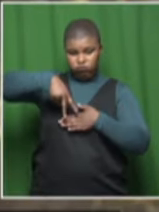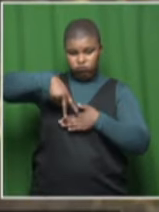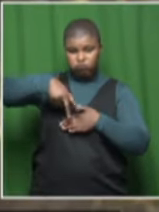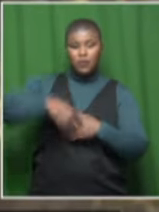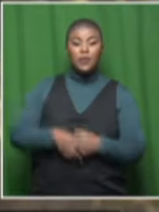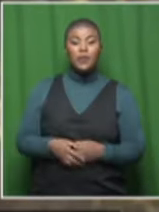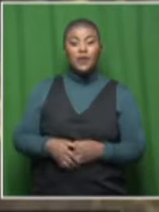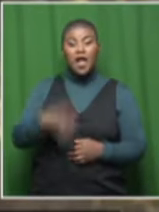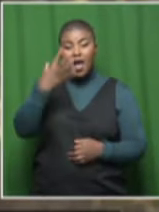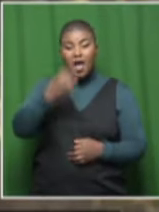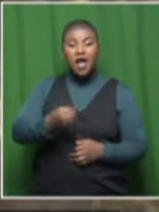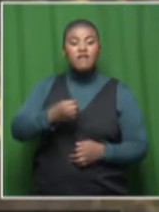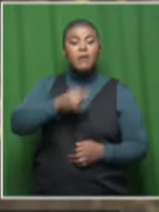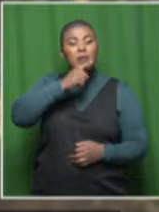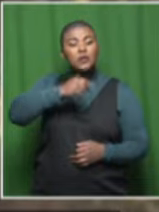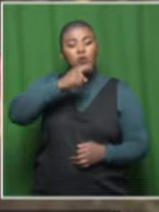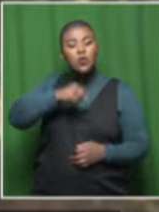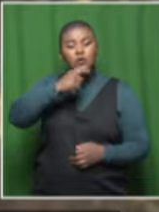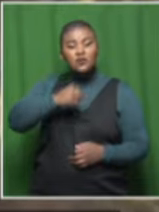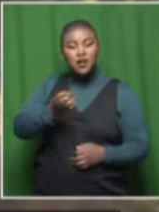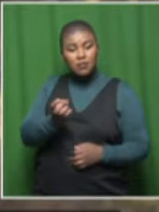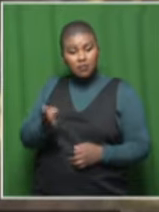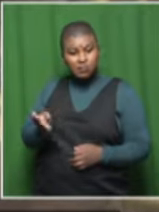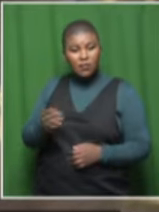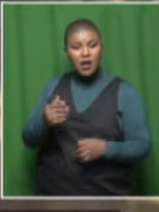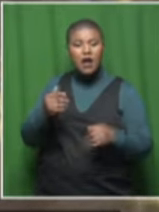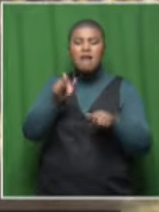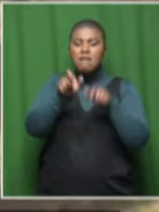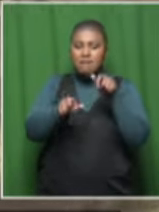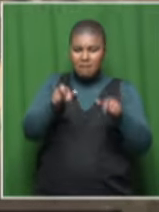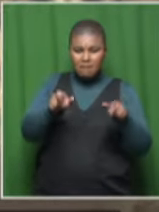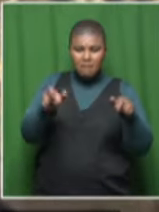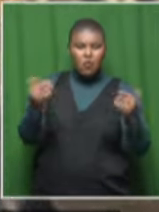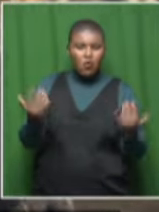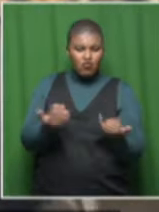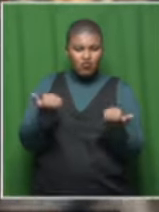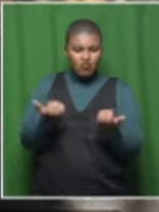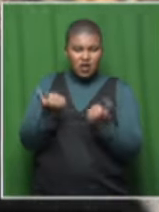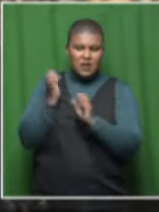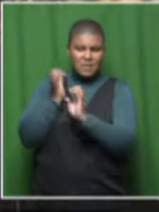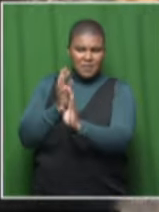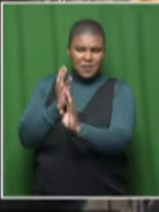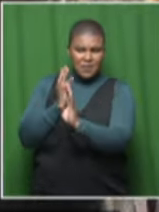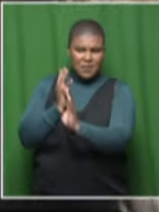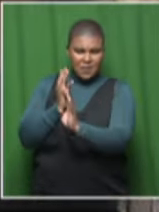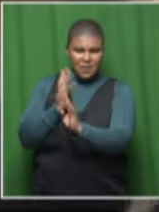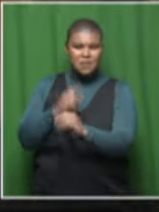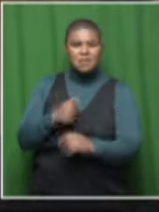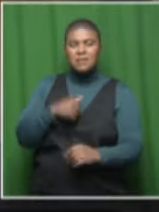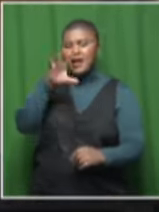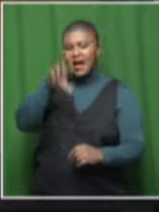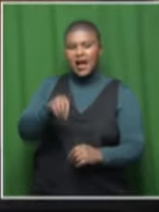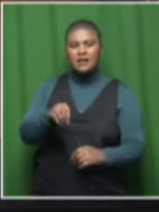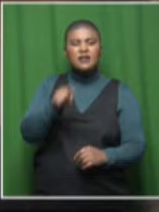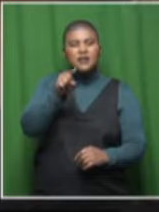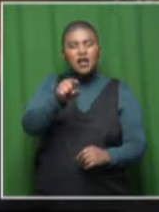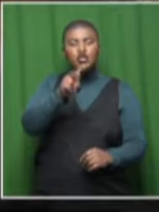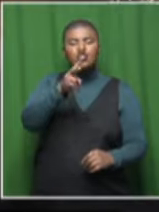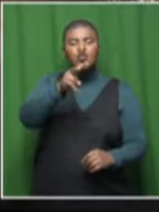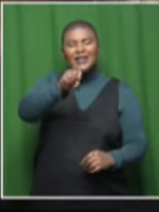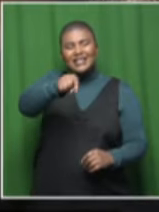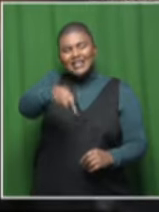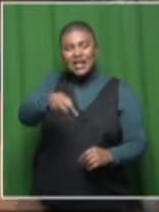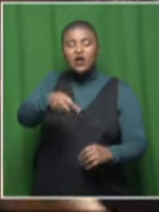joined by some gentlemen, and this is as people have started, you know, actually flocking in, and we'll just ask them. These are some of the 20,000